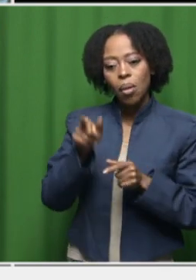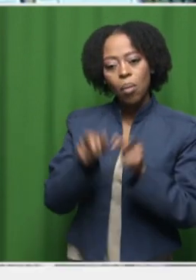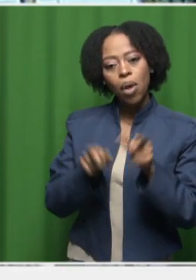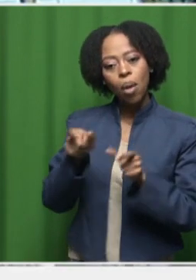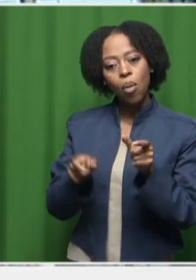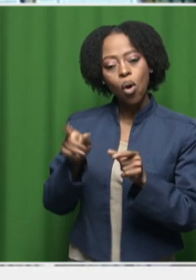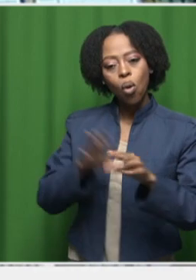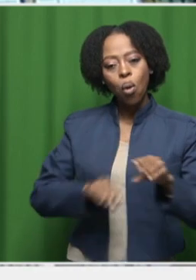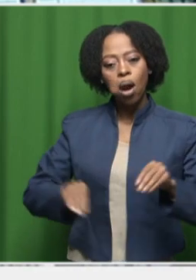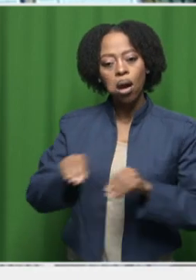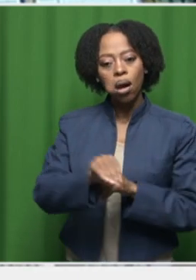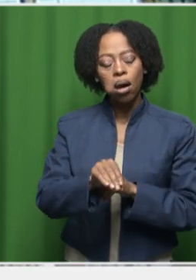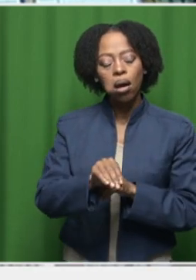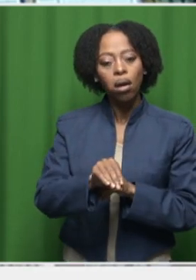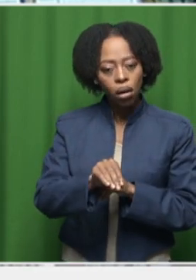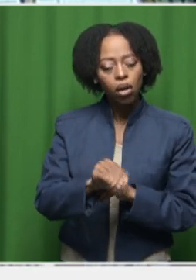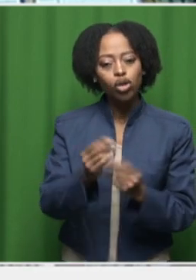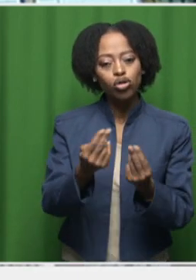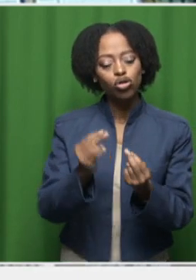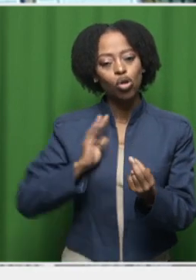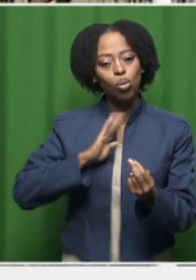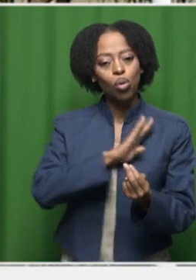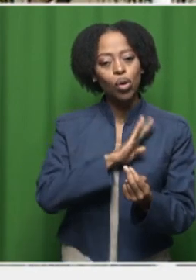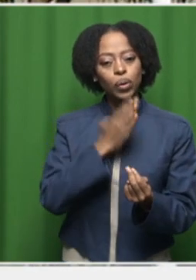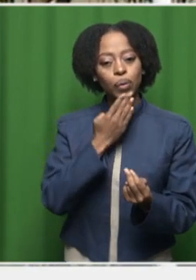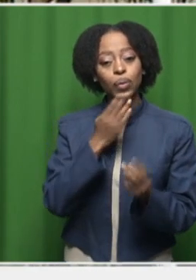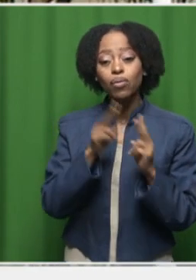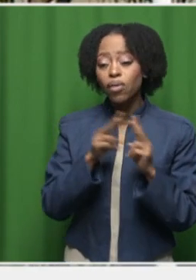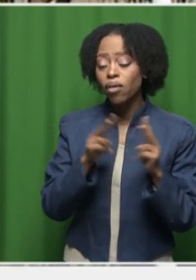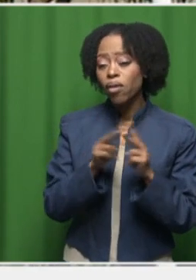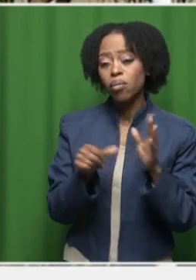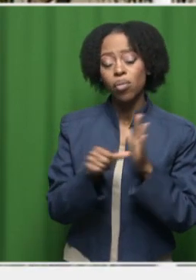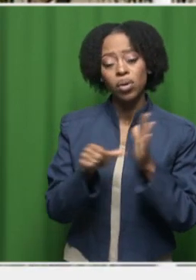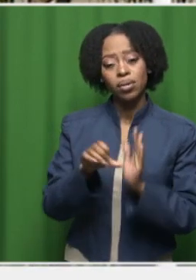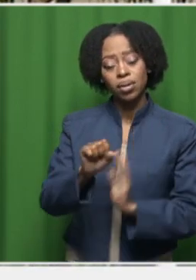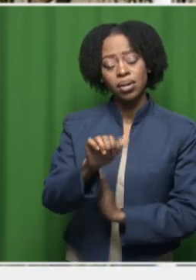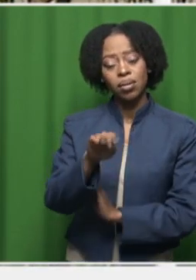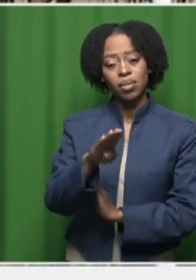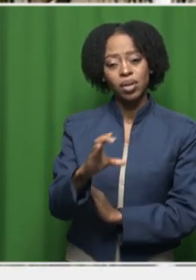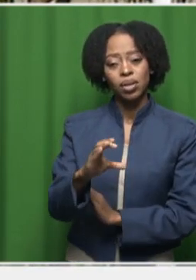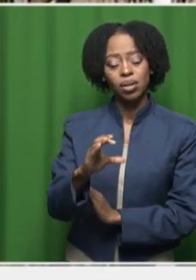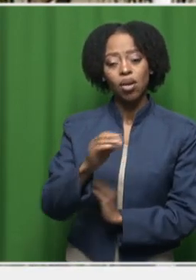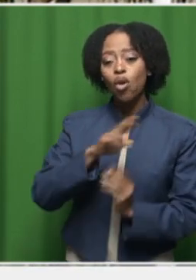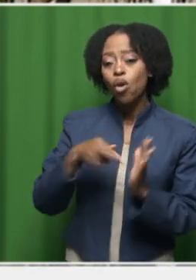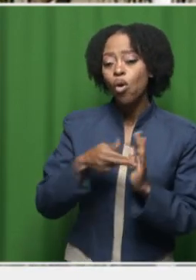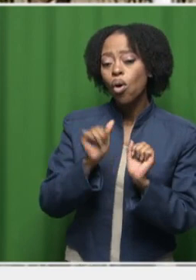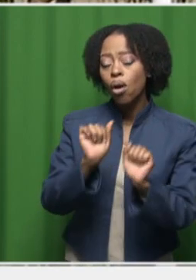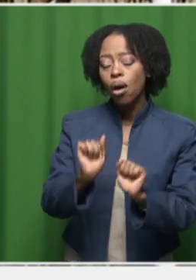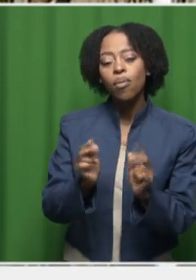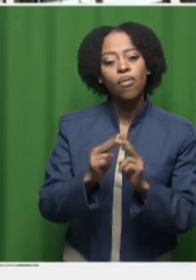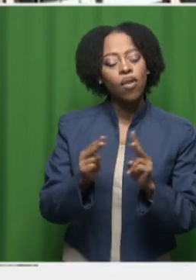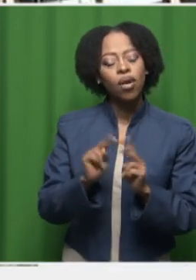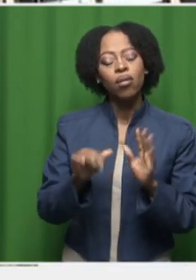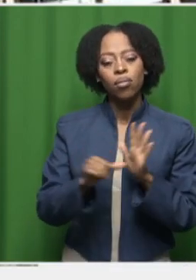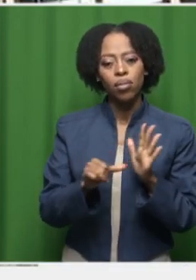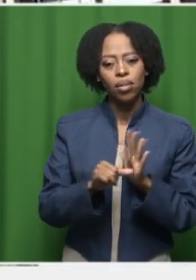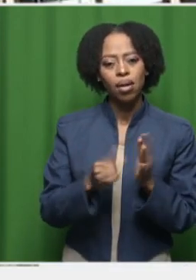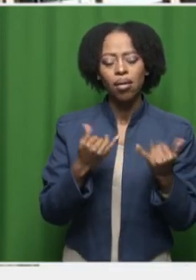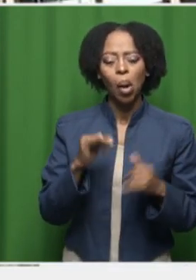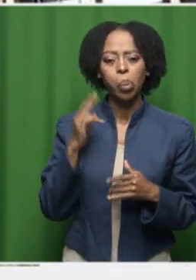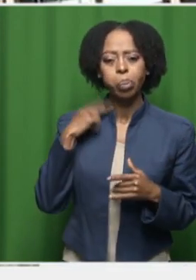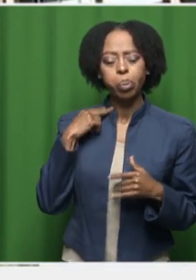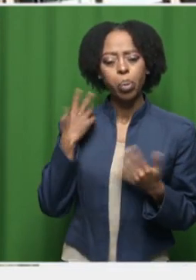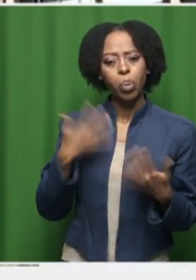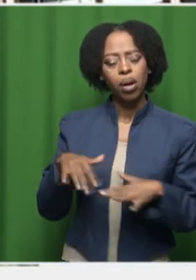in the board of a public institution that plays a very important role in South Africa. So we were actually also very quite disappointed